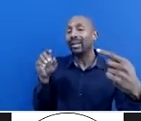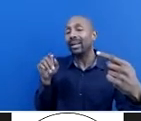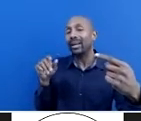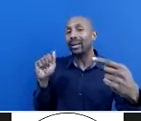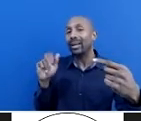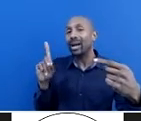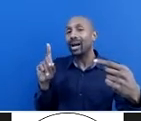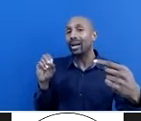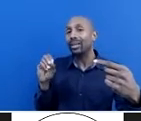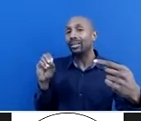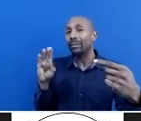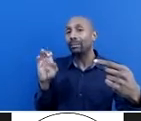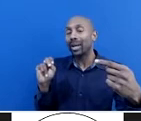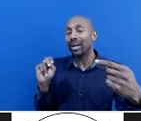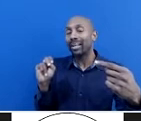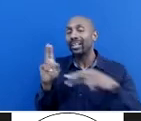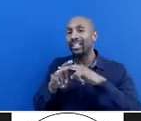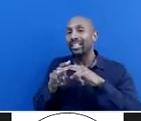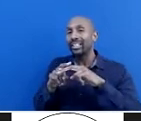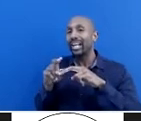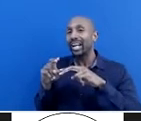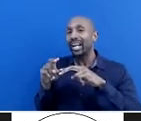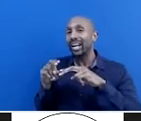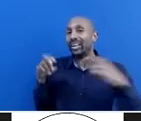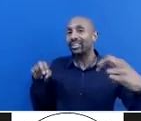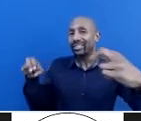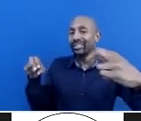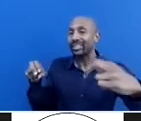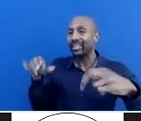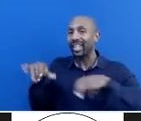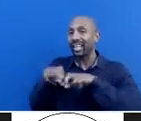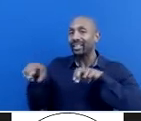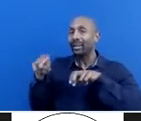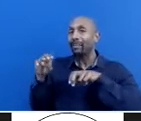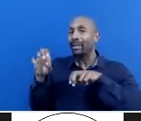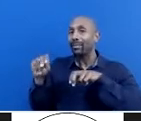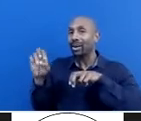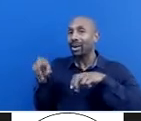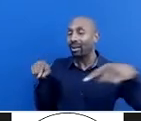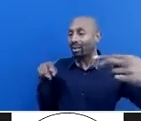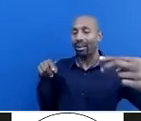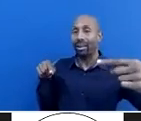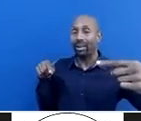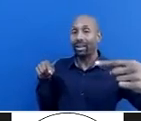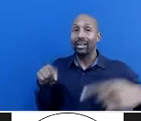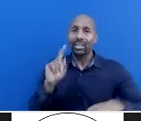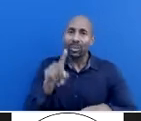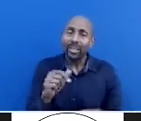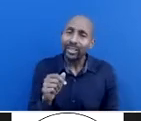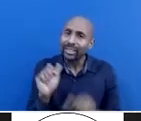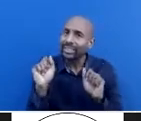begging the question, could Malcolm have walked away that night if he had had the appropriate spiritual